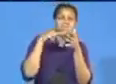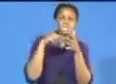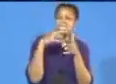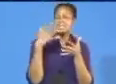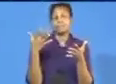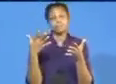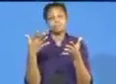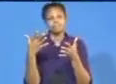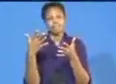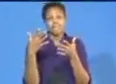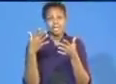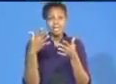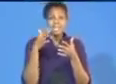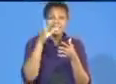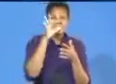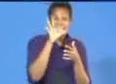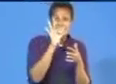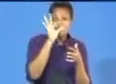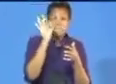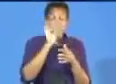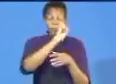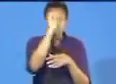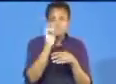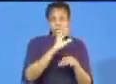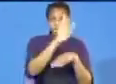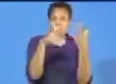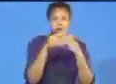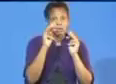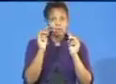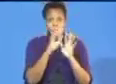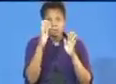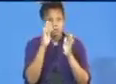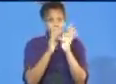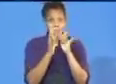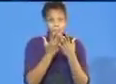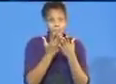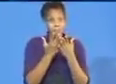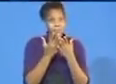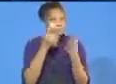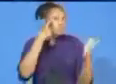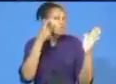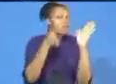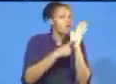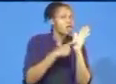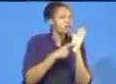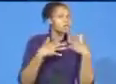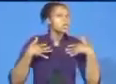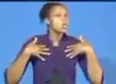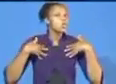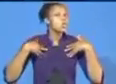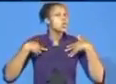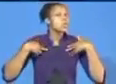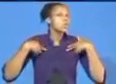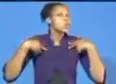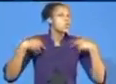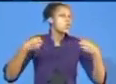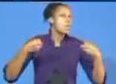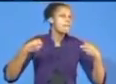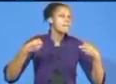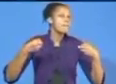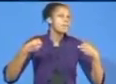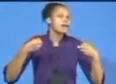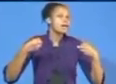99% of all the miracles in your Bible, you're going to discover human expectation. What do